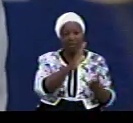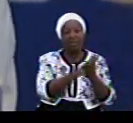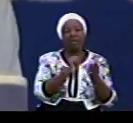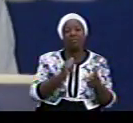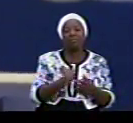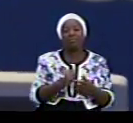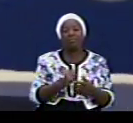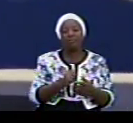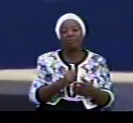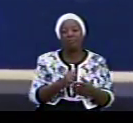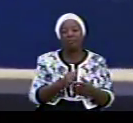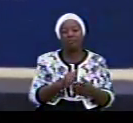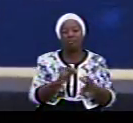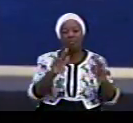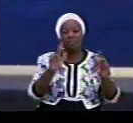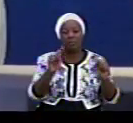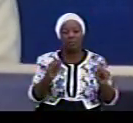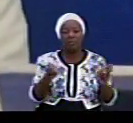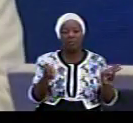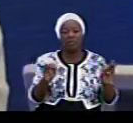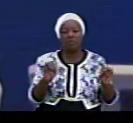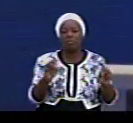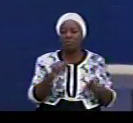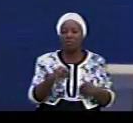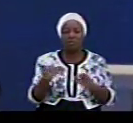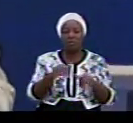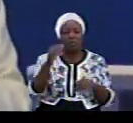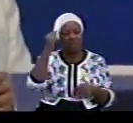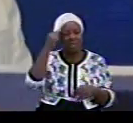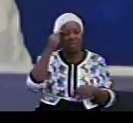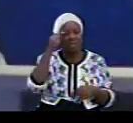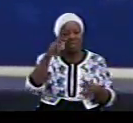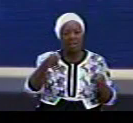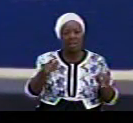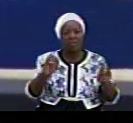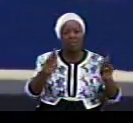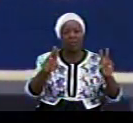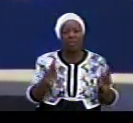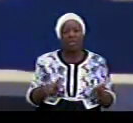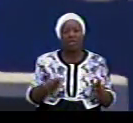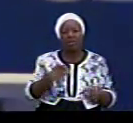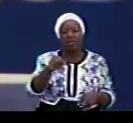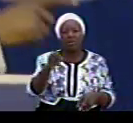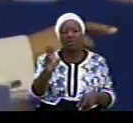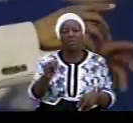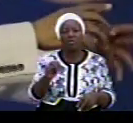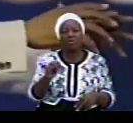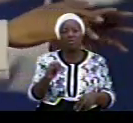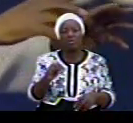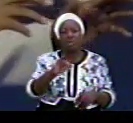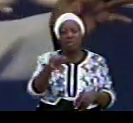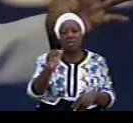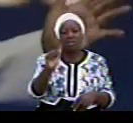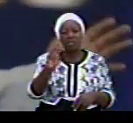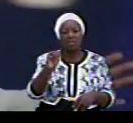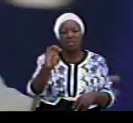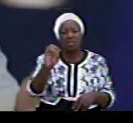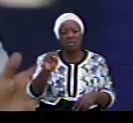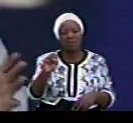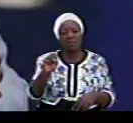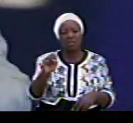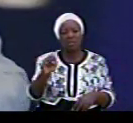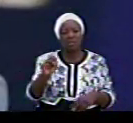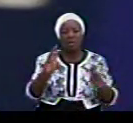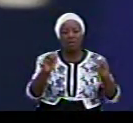Thomas, do you think Peter, John, James, Matthew, Bartholomew, and all the rest of